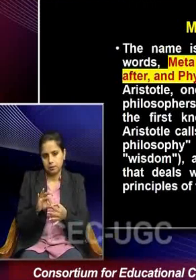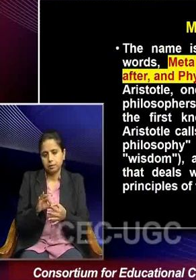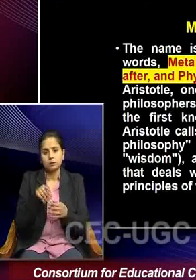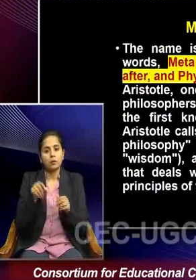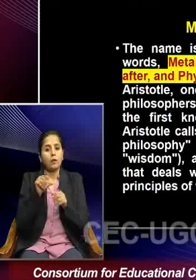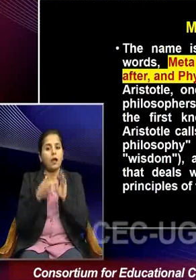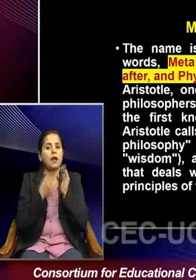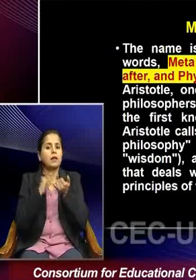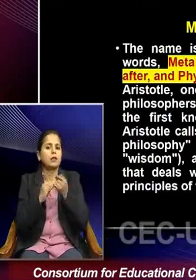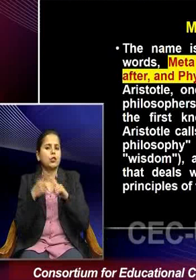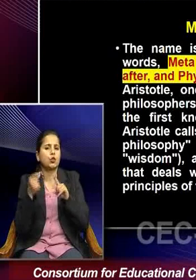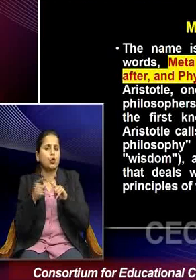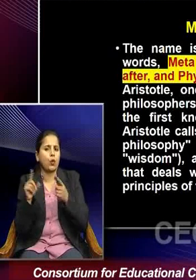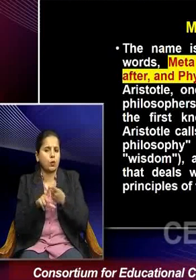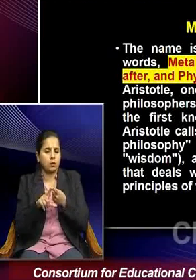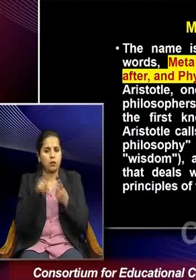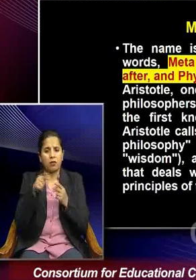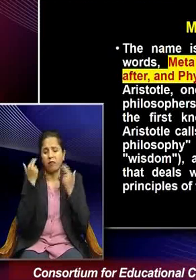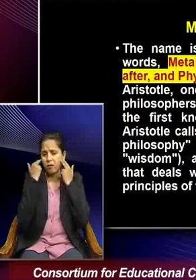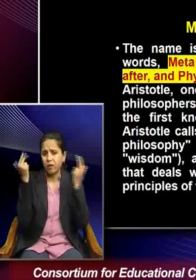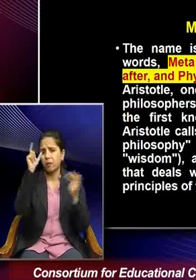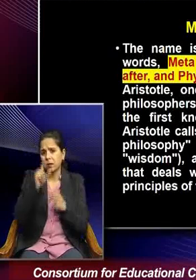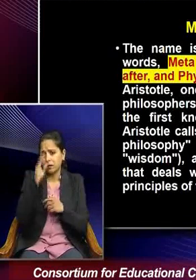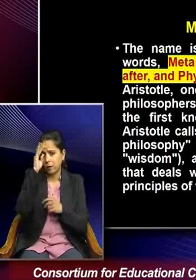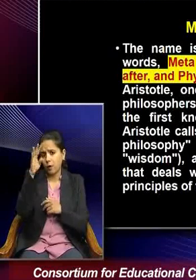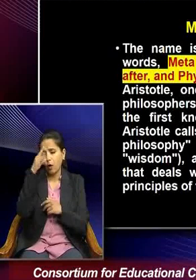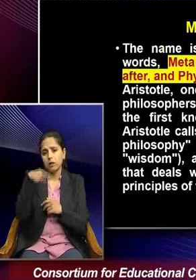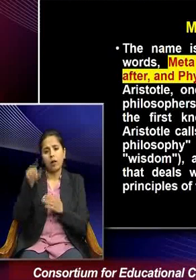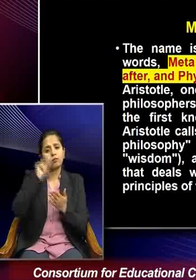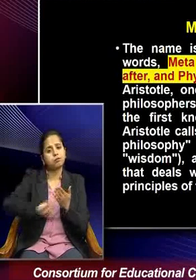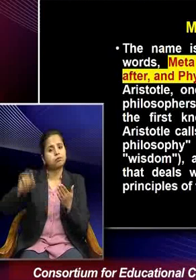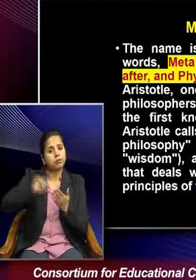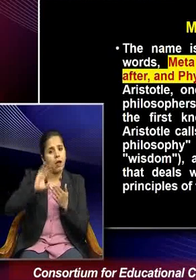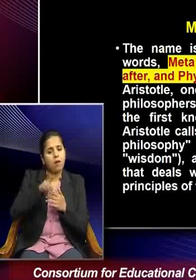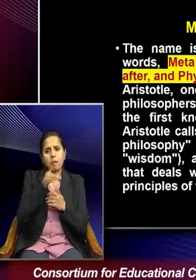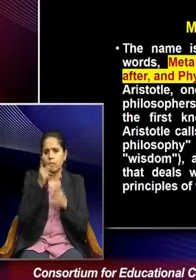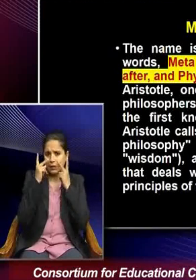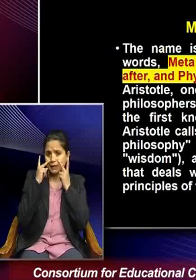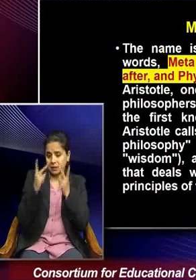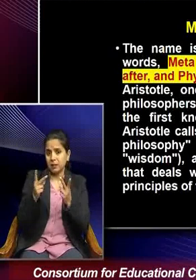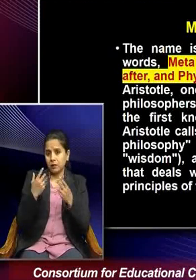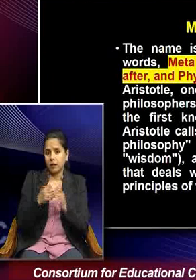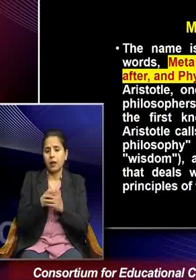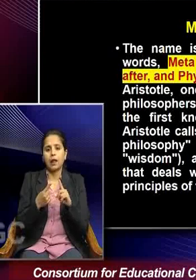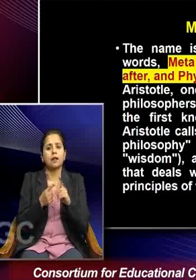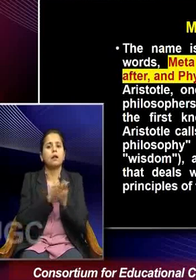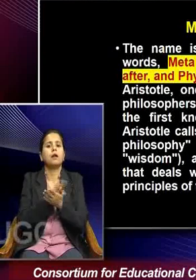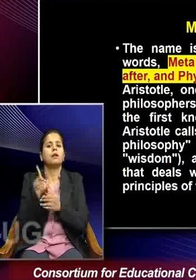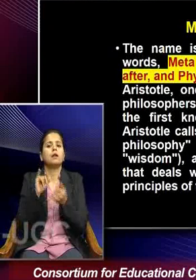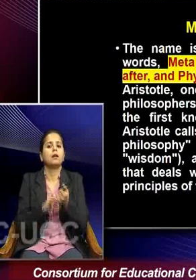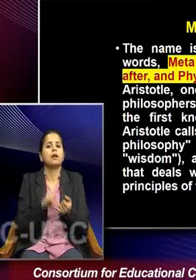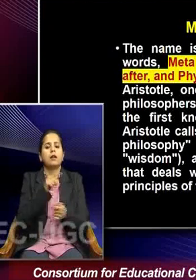Aristotle, one of the most well-known philosophers, acknowledged Thales as